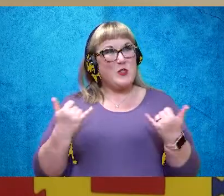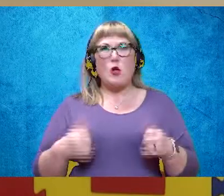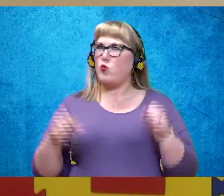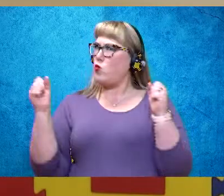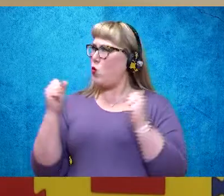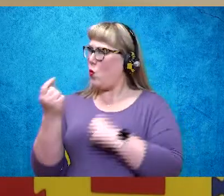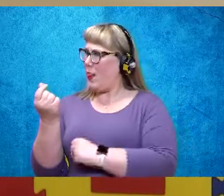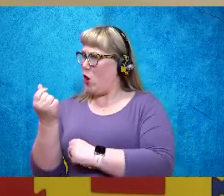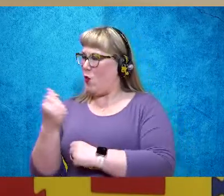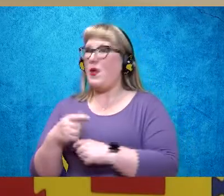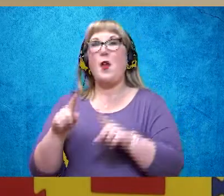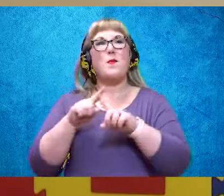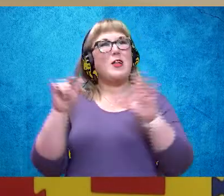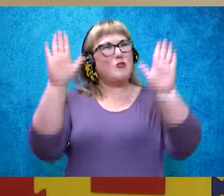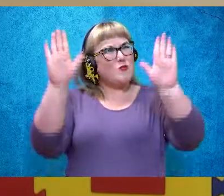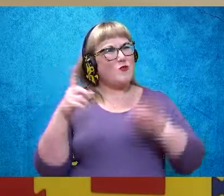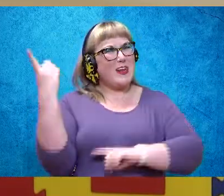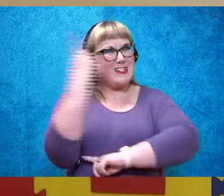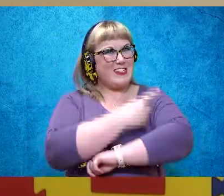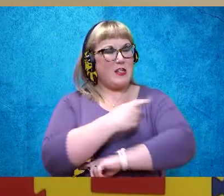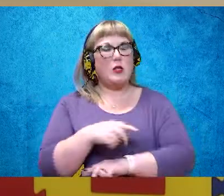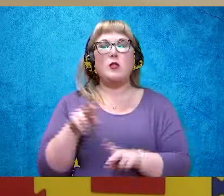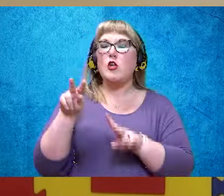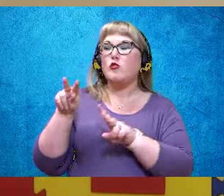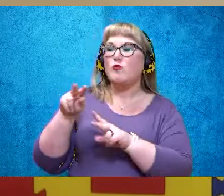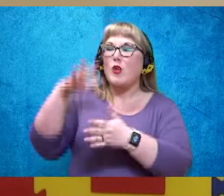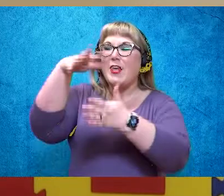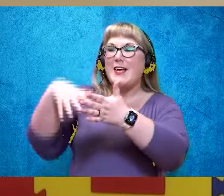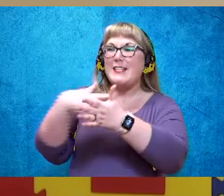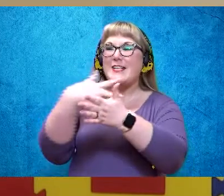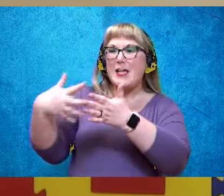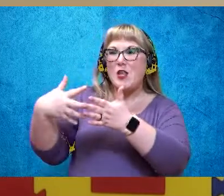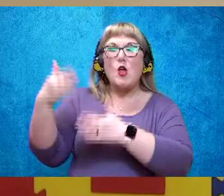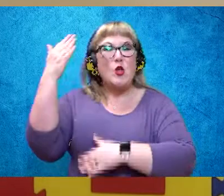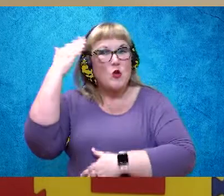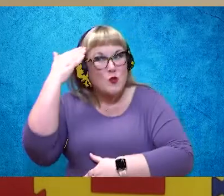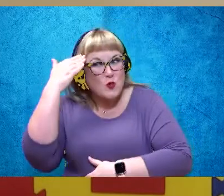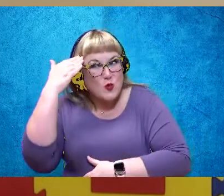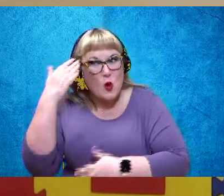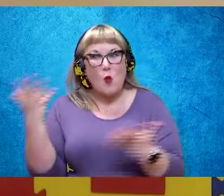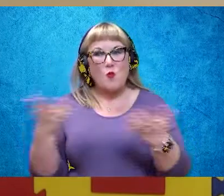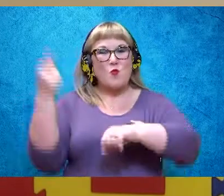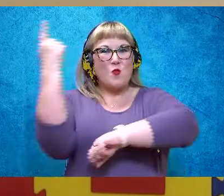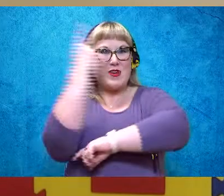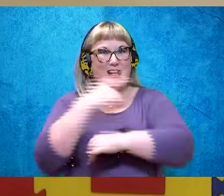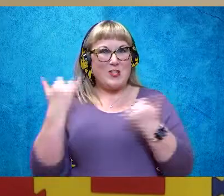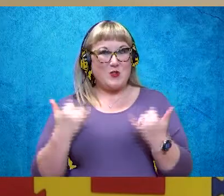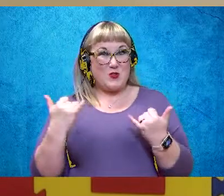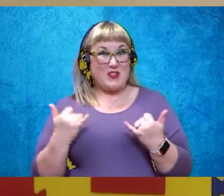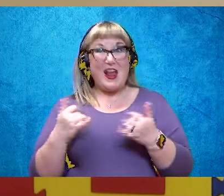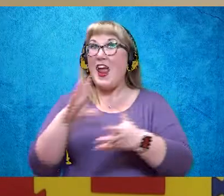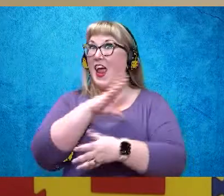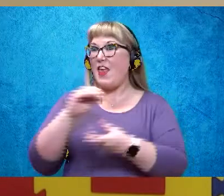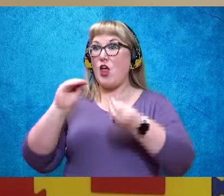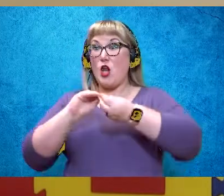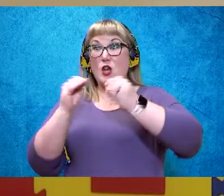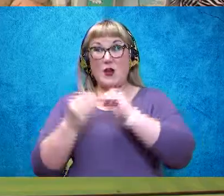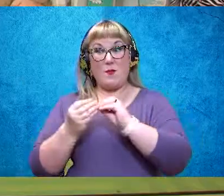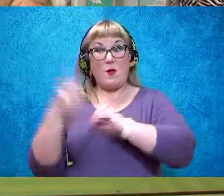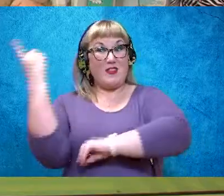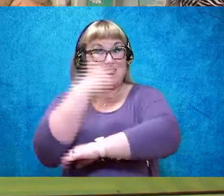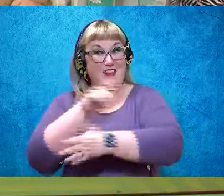is a great day already. Let's take a peek at our calendar so we can know what day of the week it is and the number of the day of the